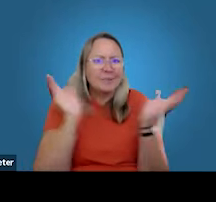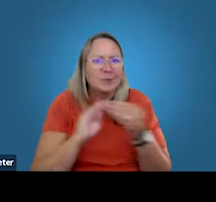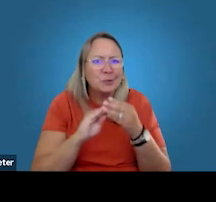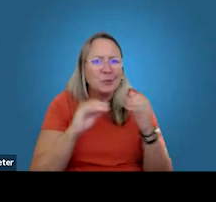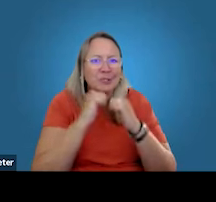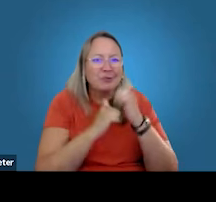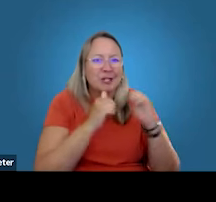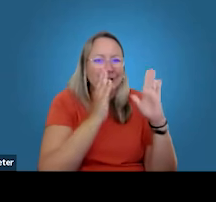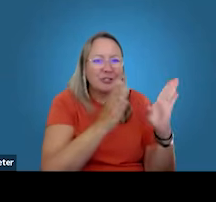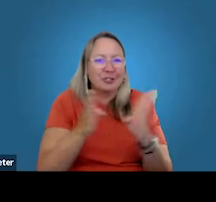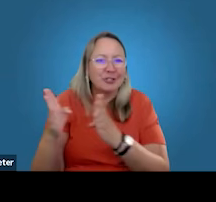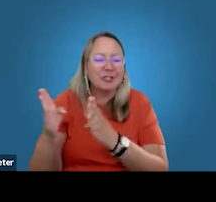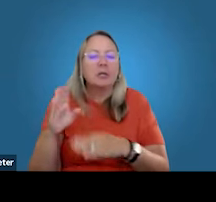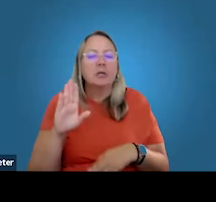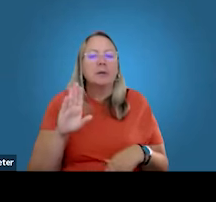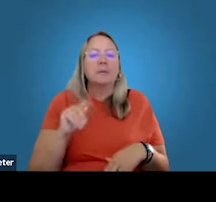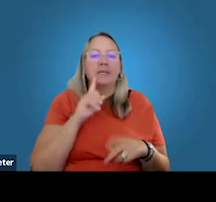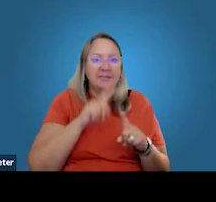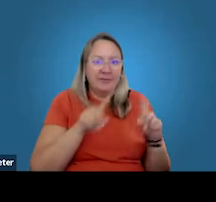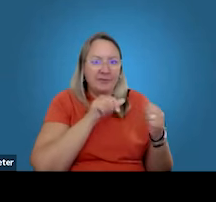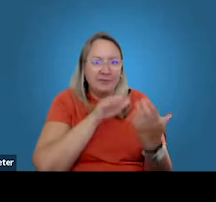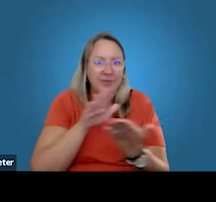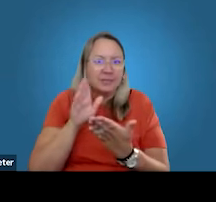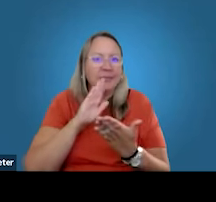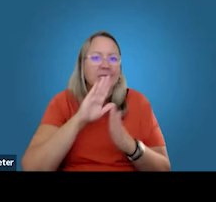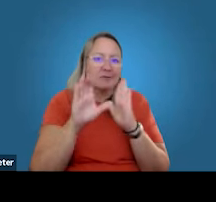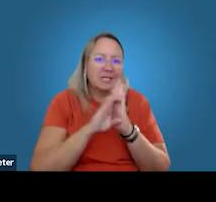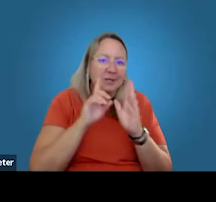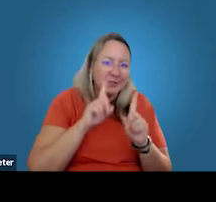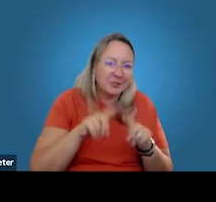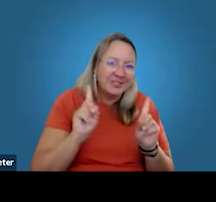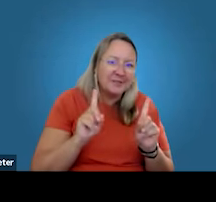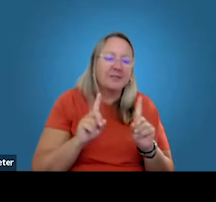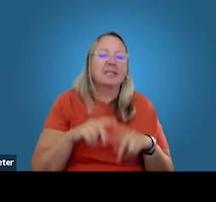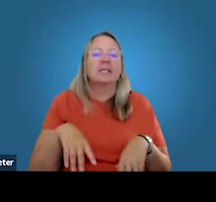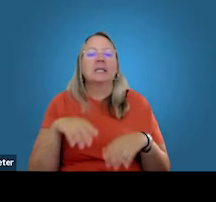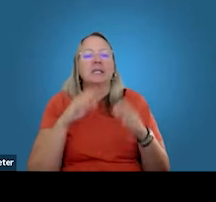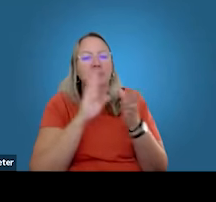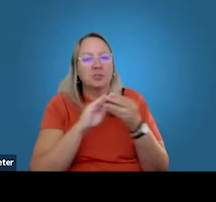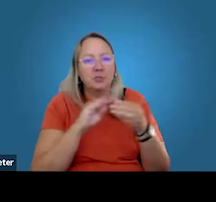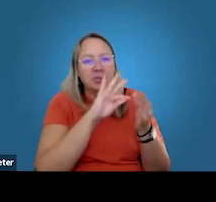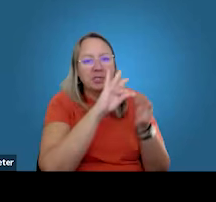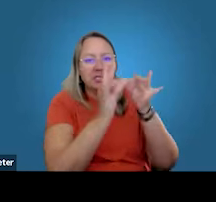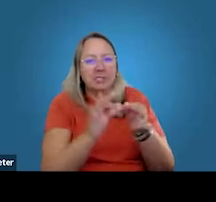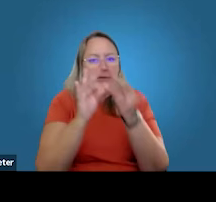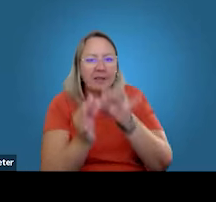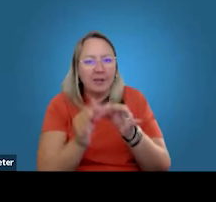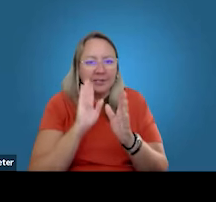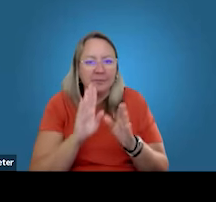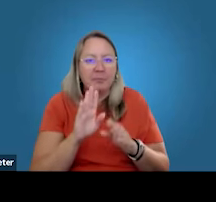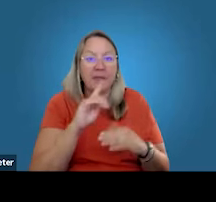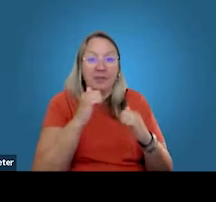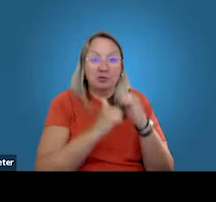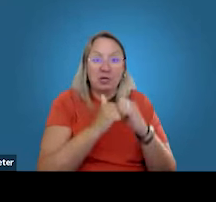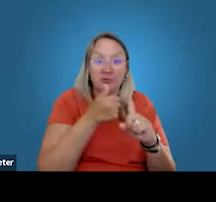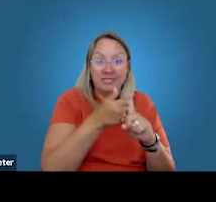structure. But obviously they come to life in very different ways, because the character is different, because the threads of the story within that are different. But the structure of